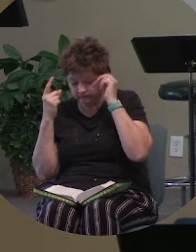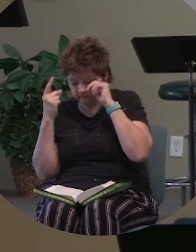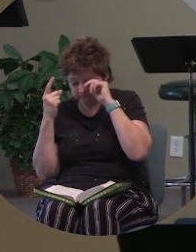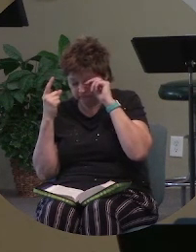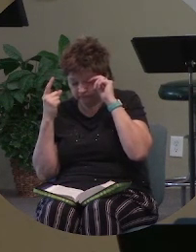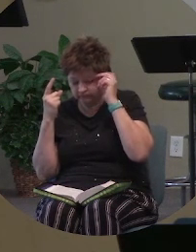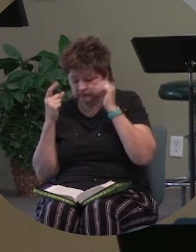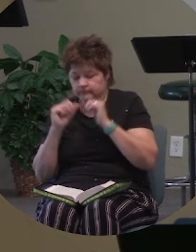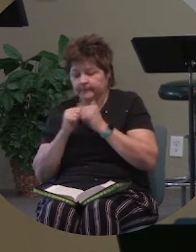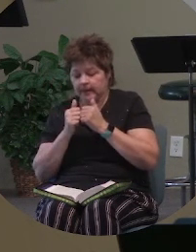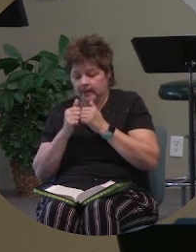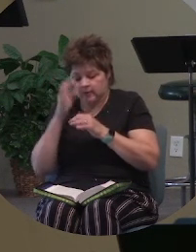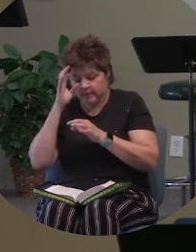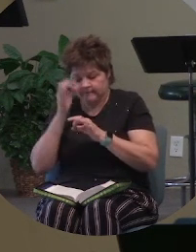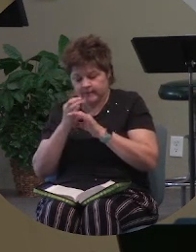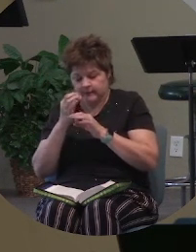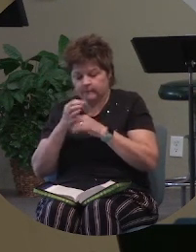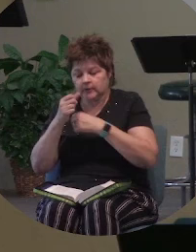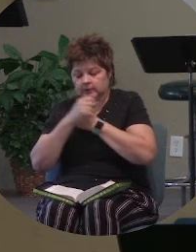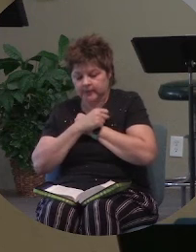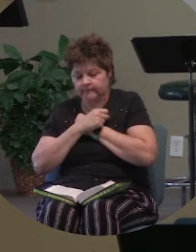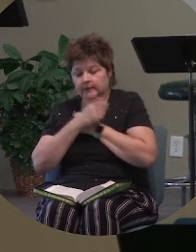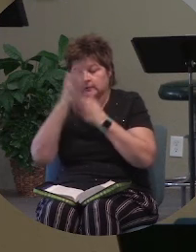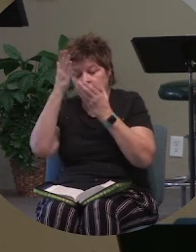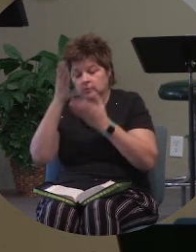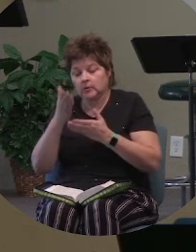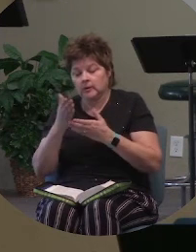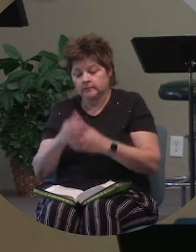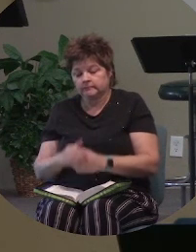just how faithful and loving you are.